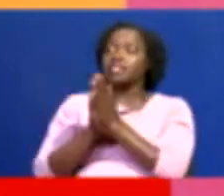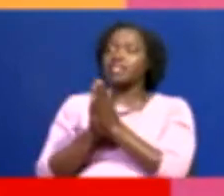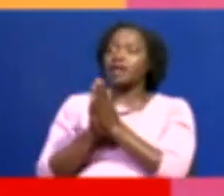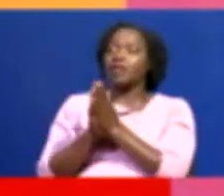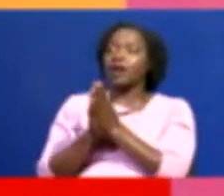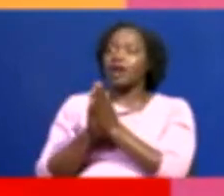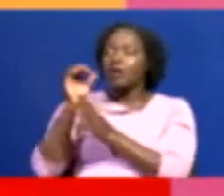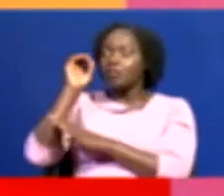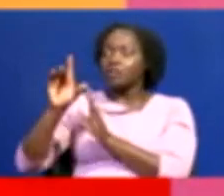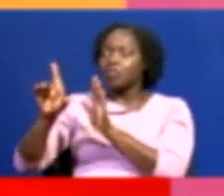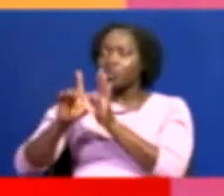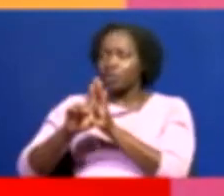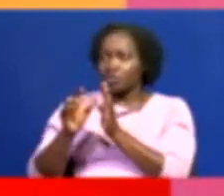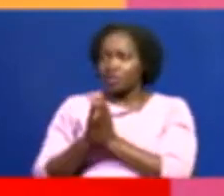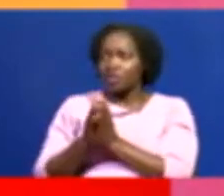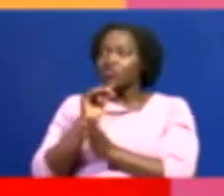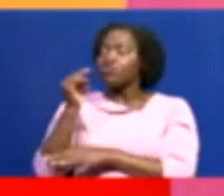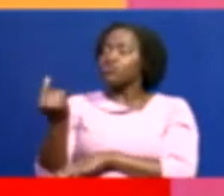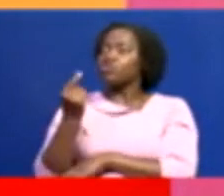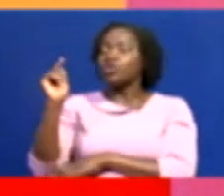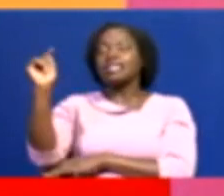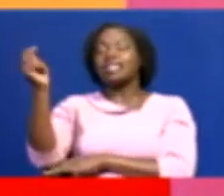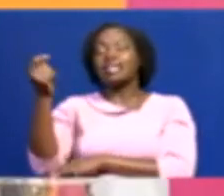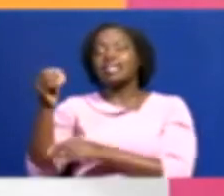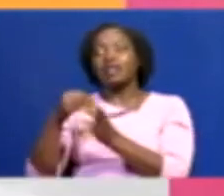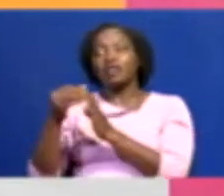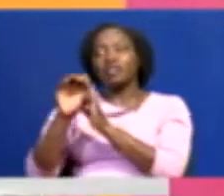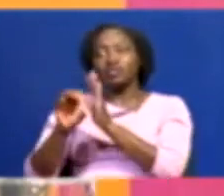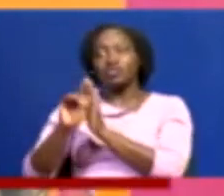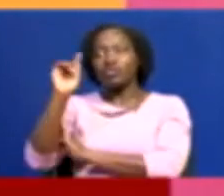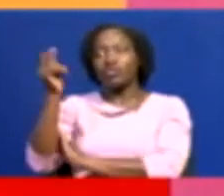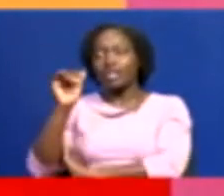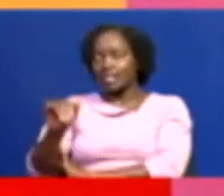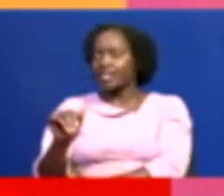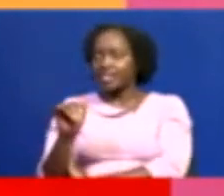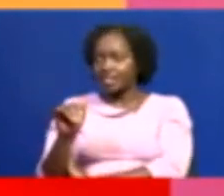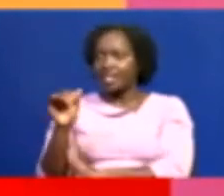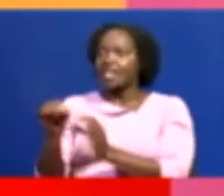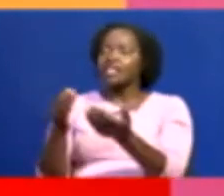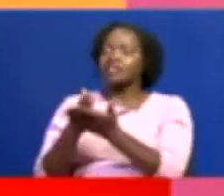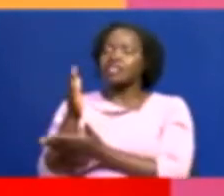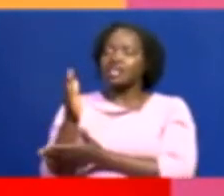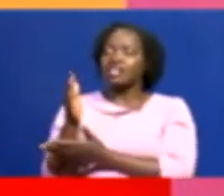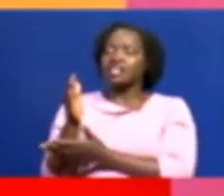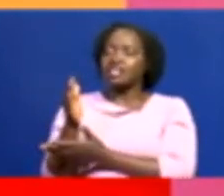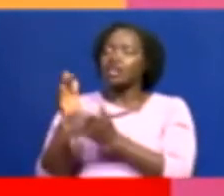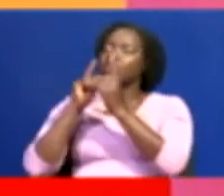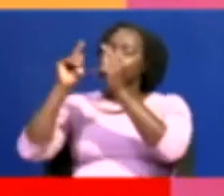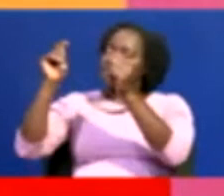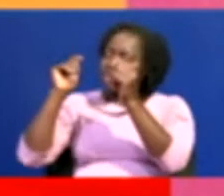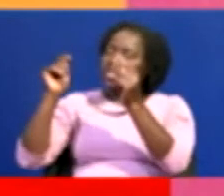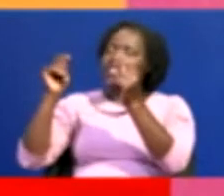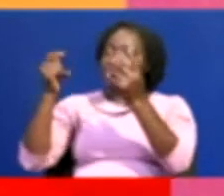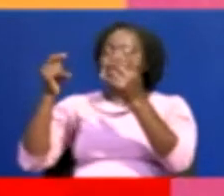laws. It is not only Kenya or the Constitution of Kenya that gives right to protest, picket